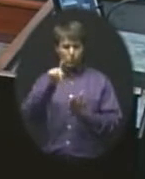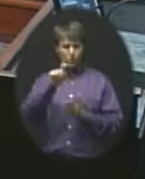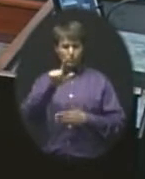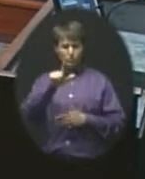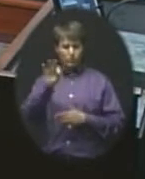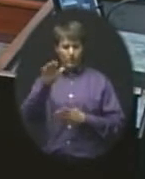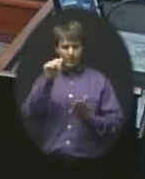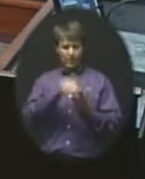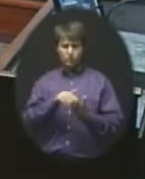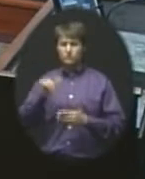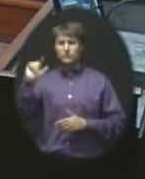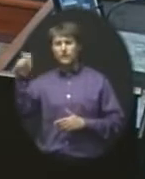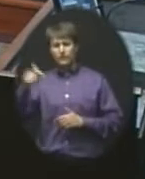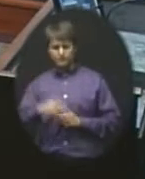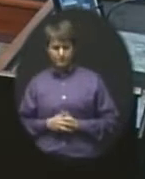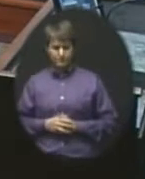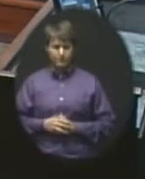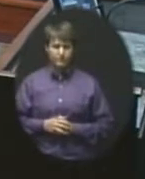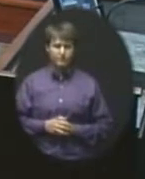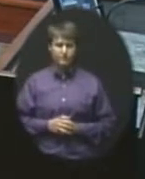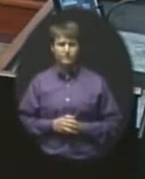$1,129,000. Second.